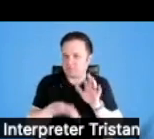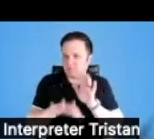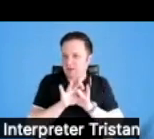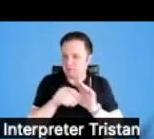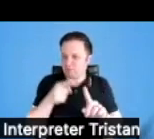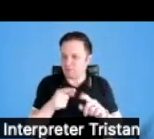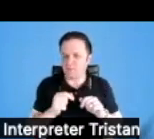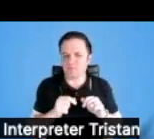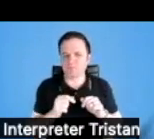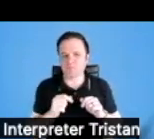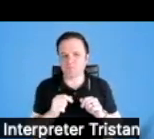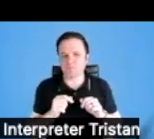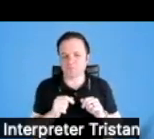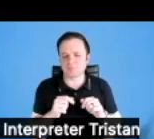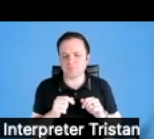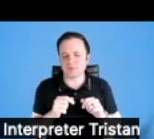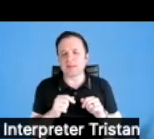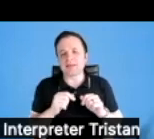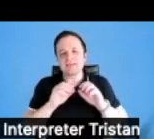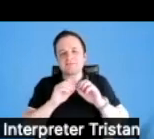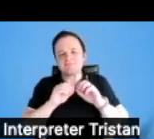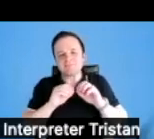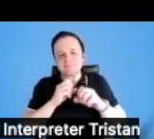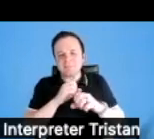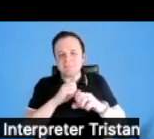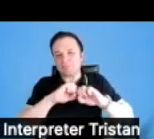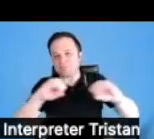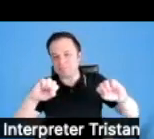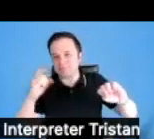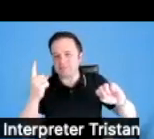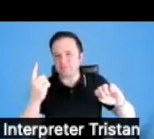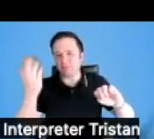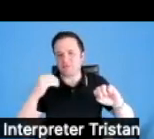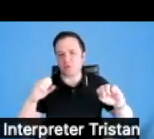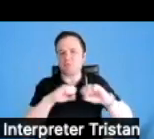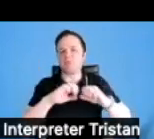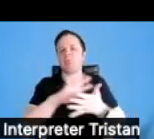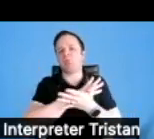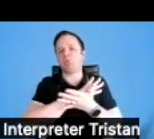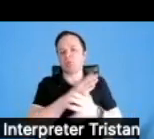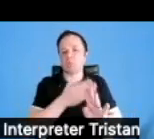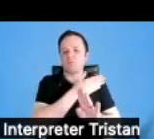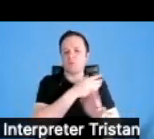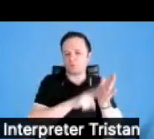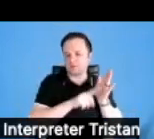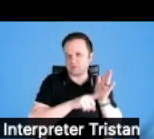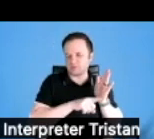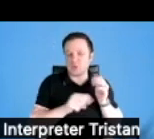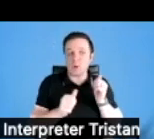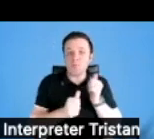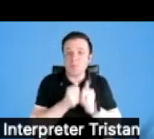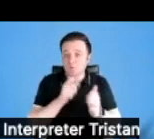This finding really brings to light something that has been obscured in prior research, because most research on